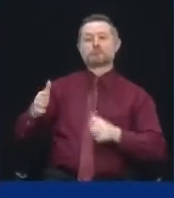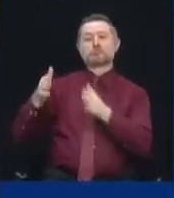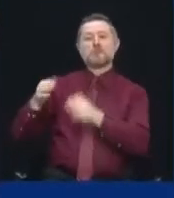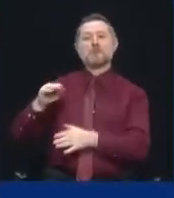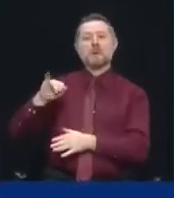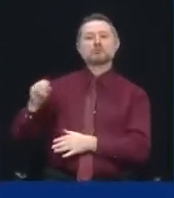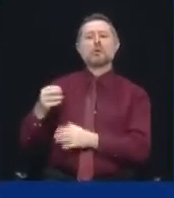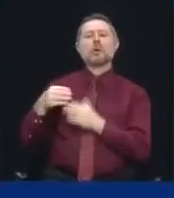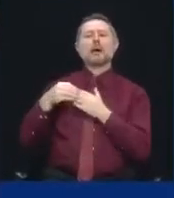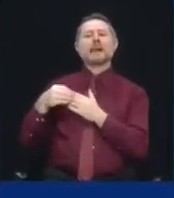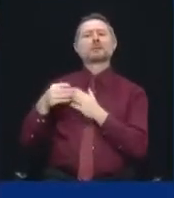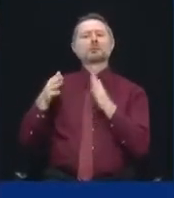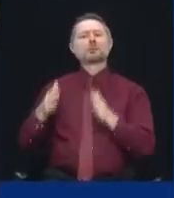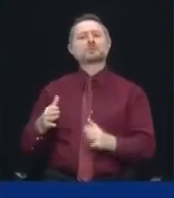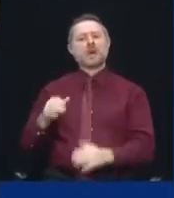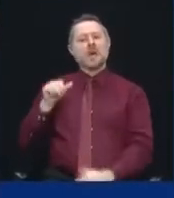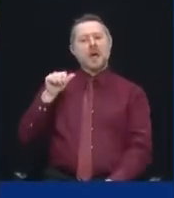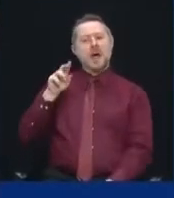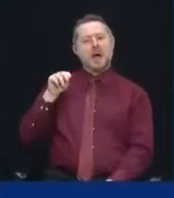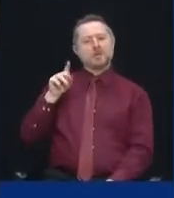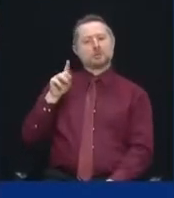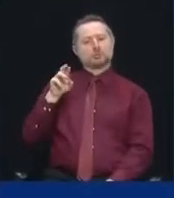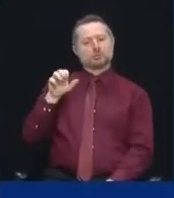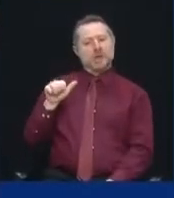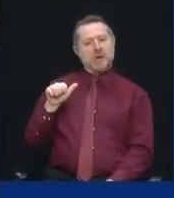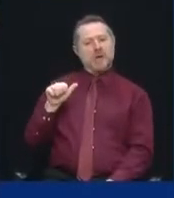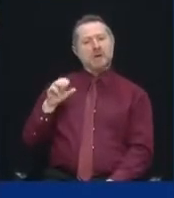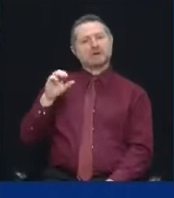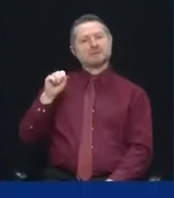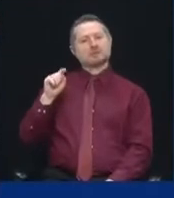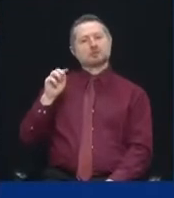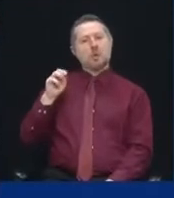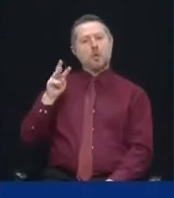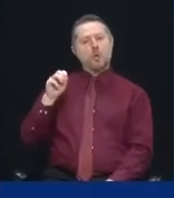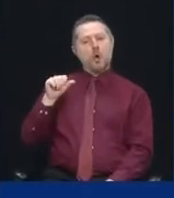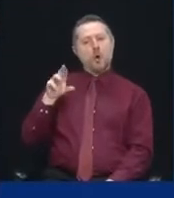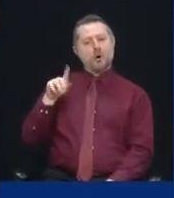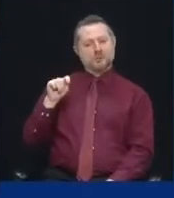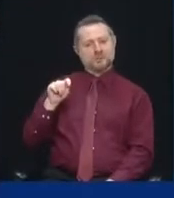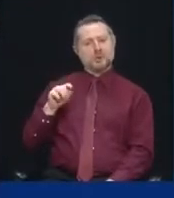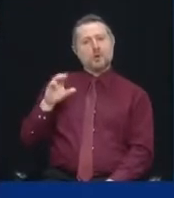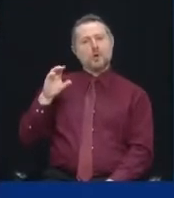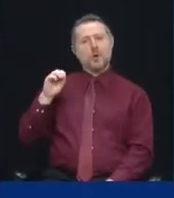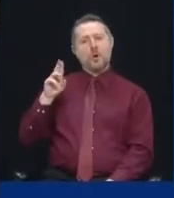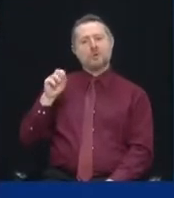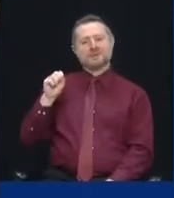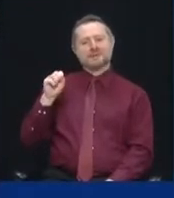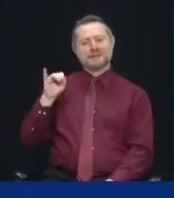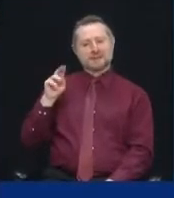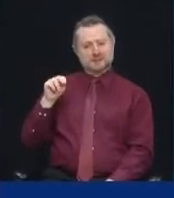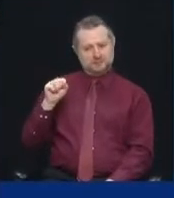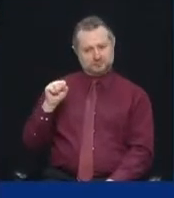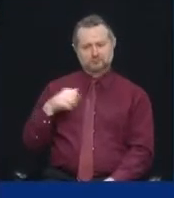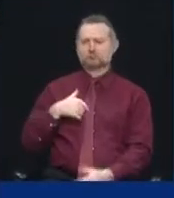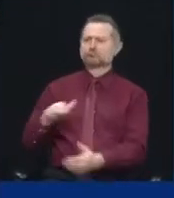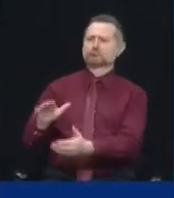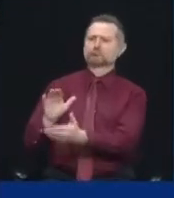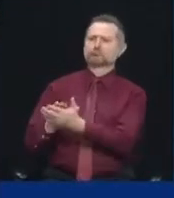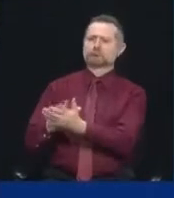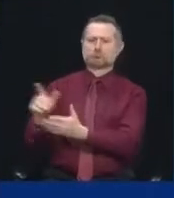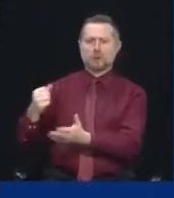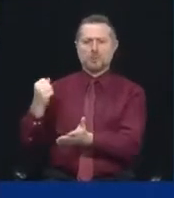Stewart-Cousins. And I want to congratulate her on getting the state budget done. It was a hard